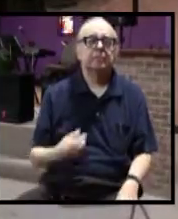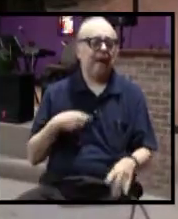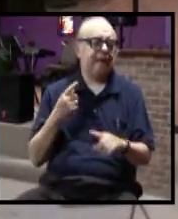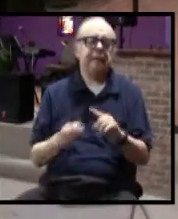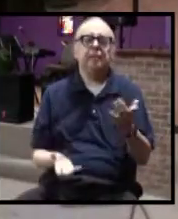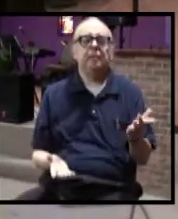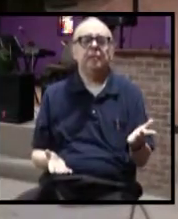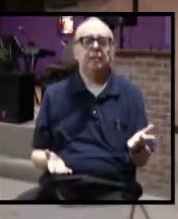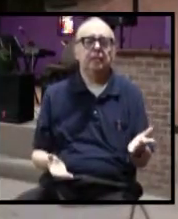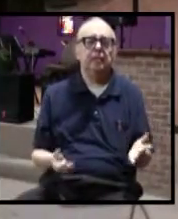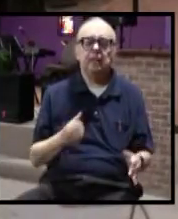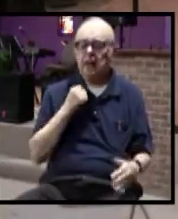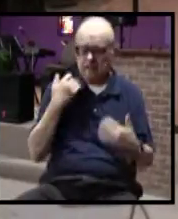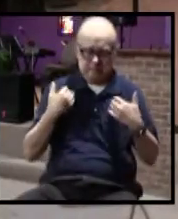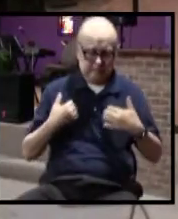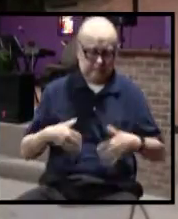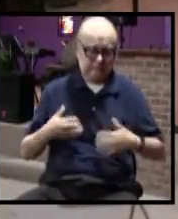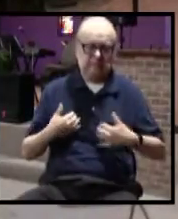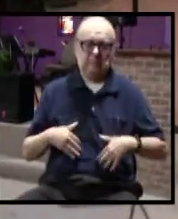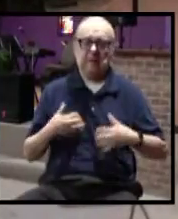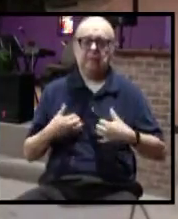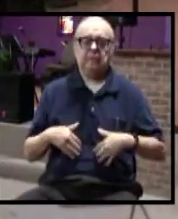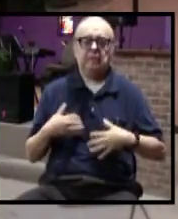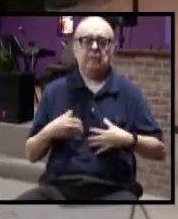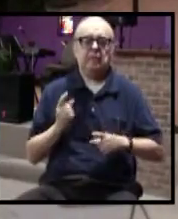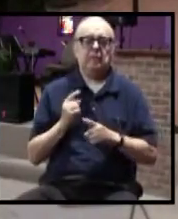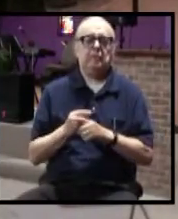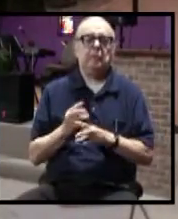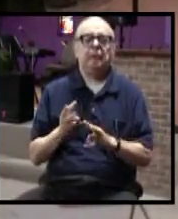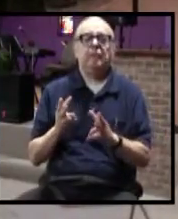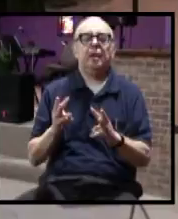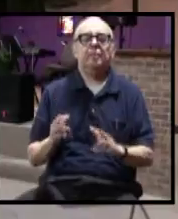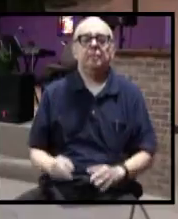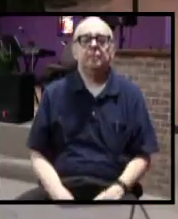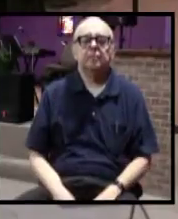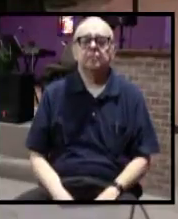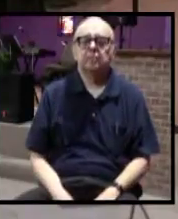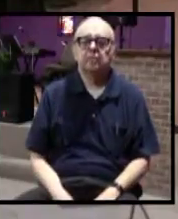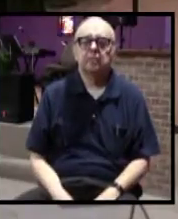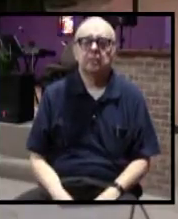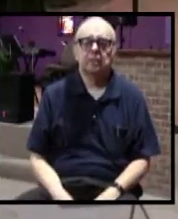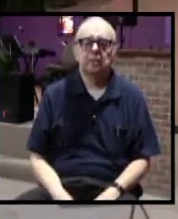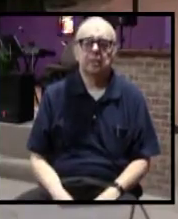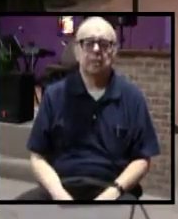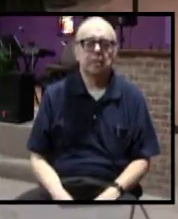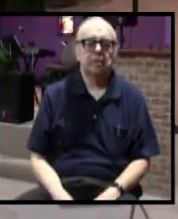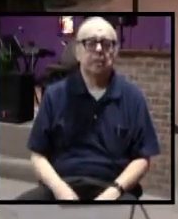uh, I can't, I'm not dressed the right way.